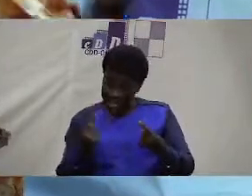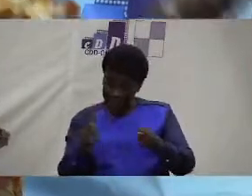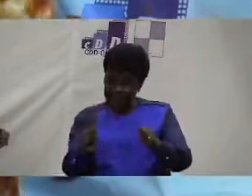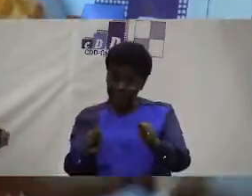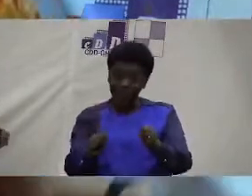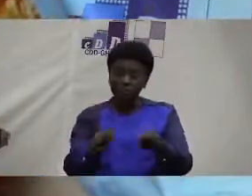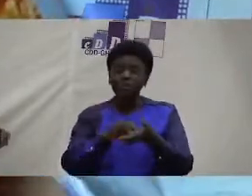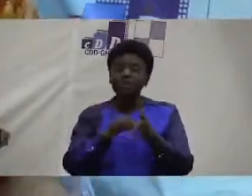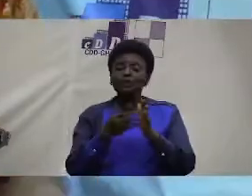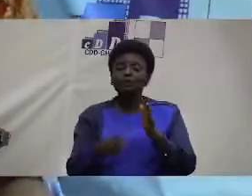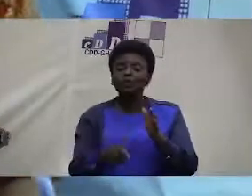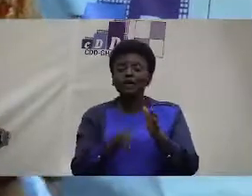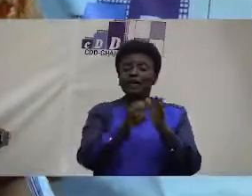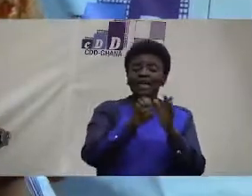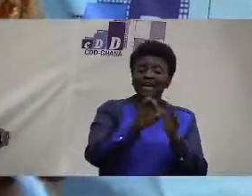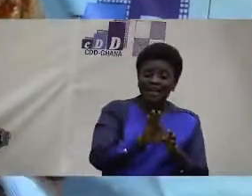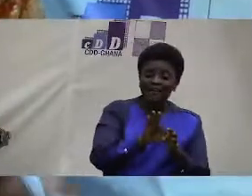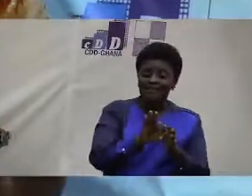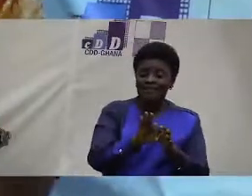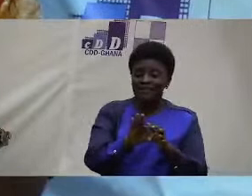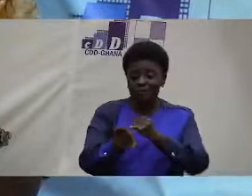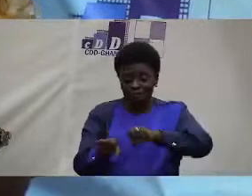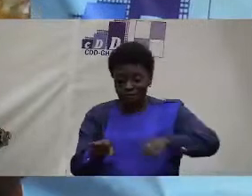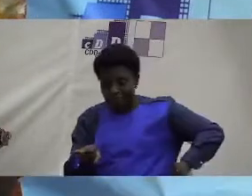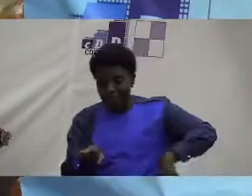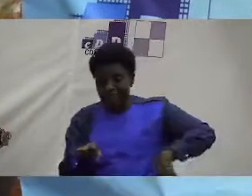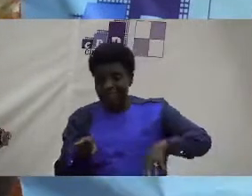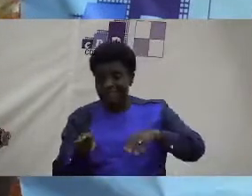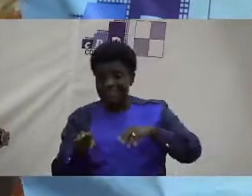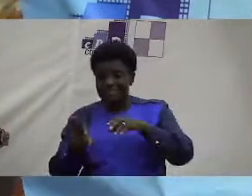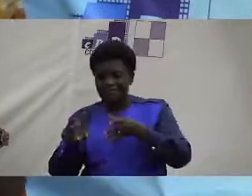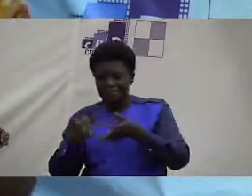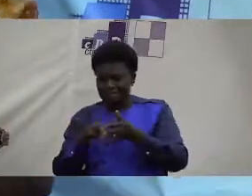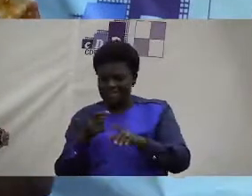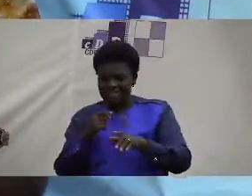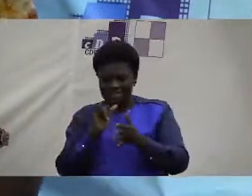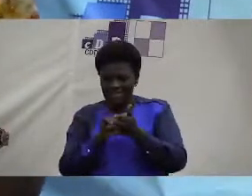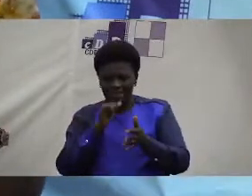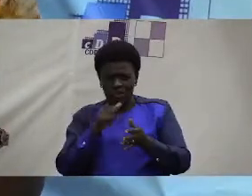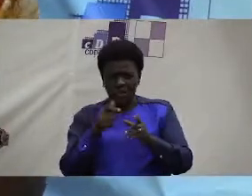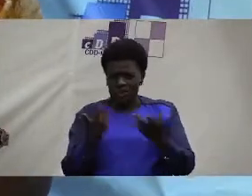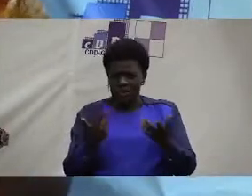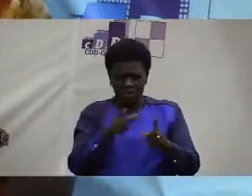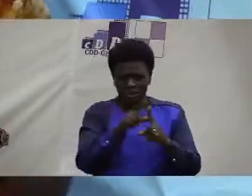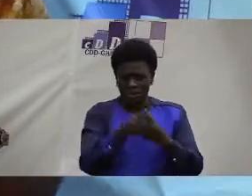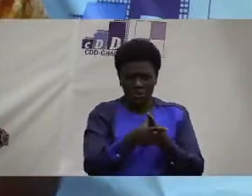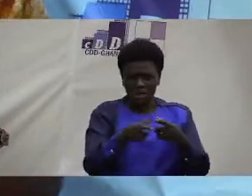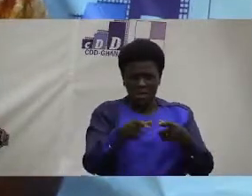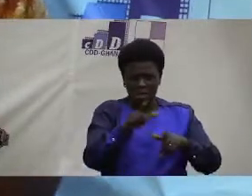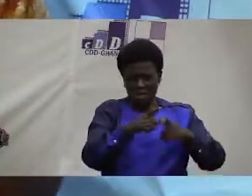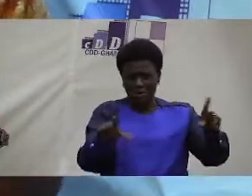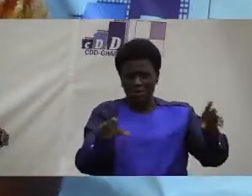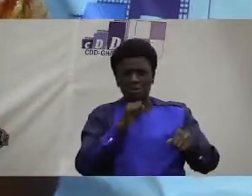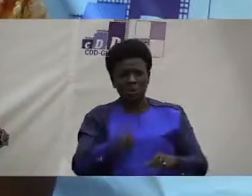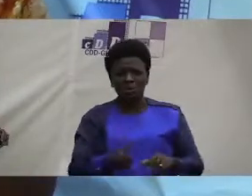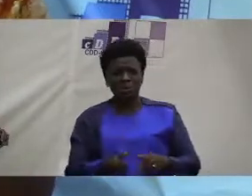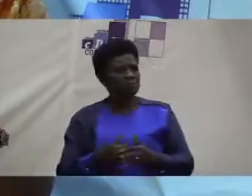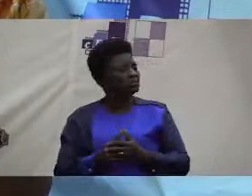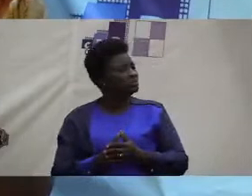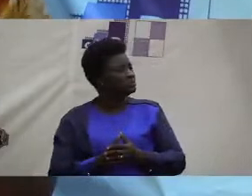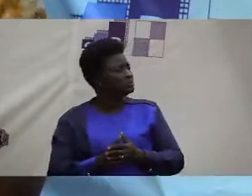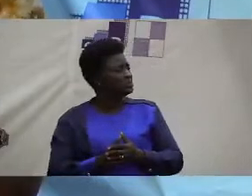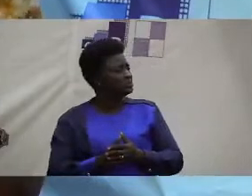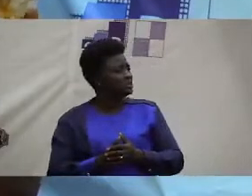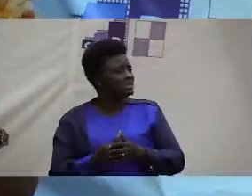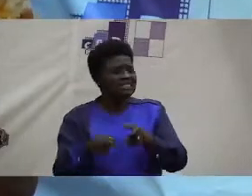the algorithm will not pick it up, let alone our local languages. Then while government is focusing so much on